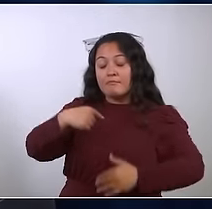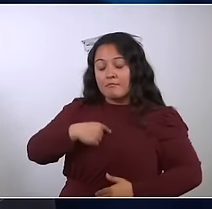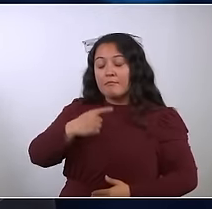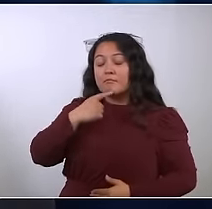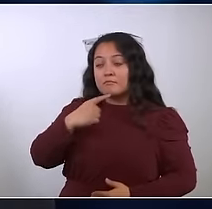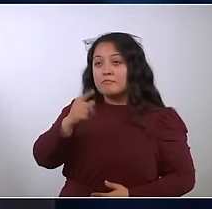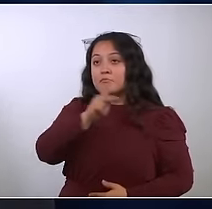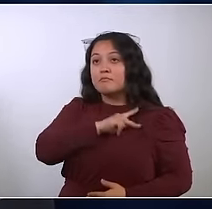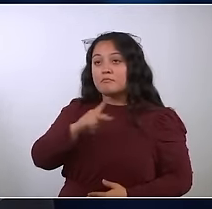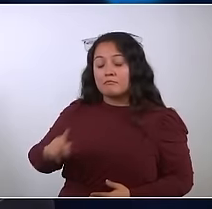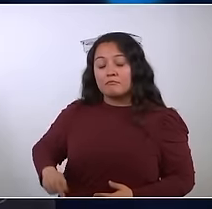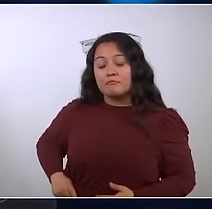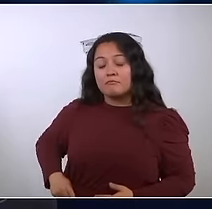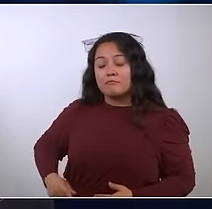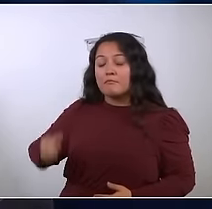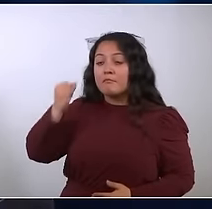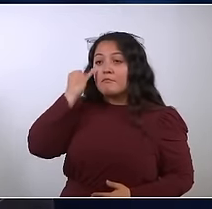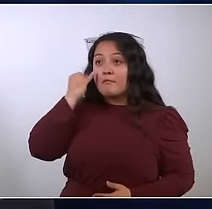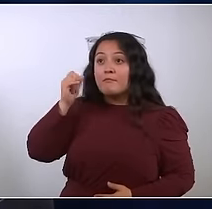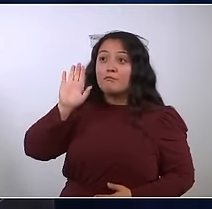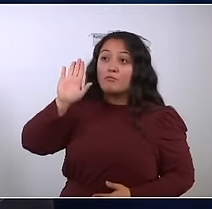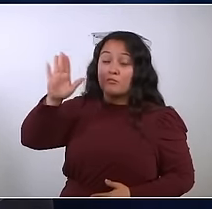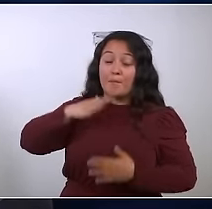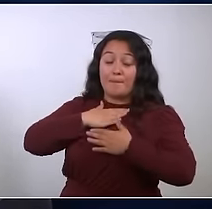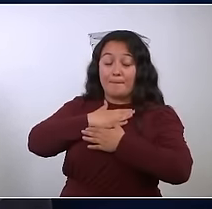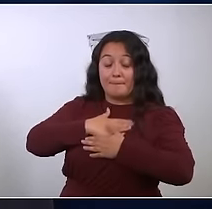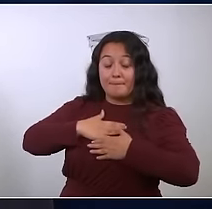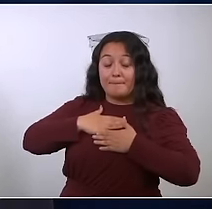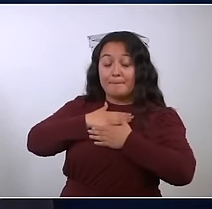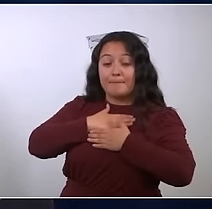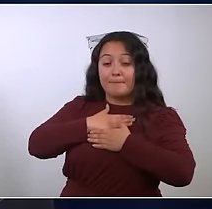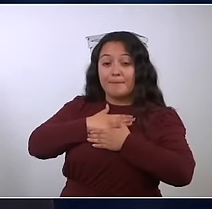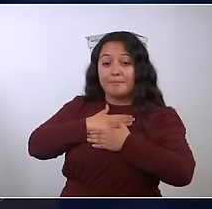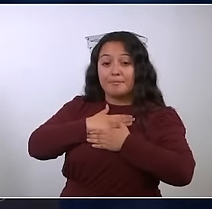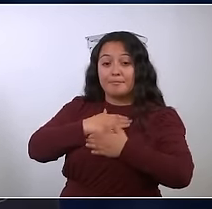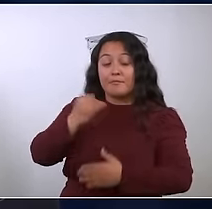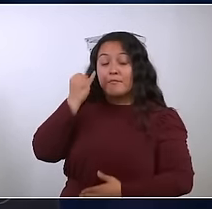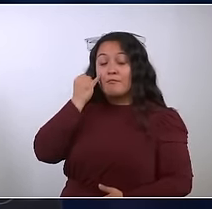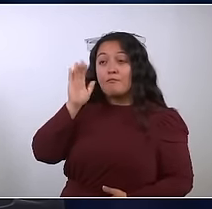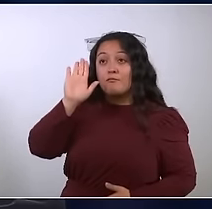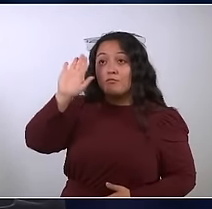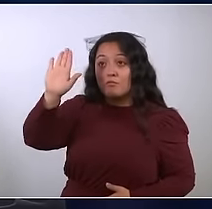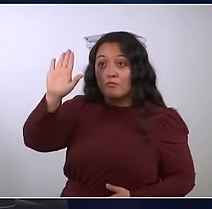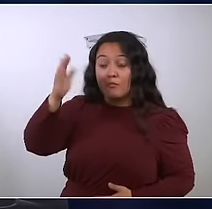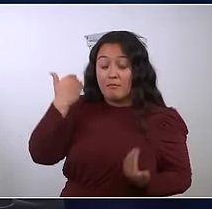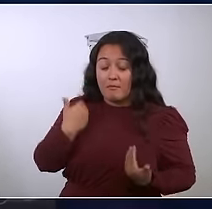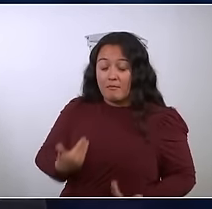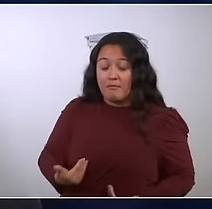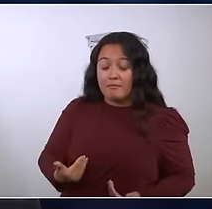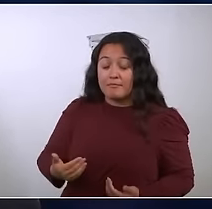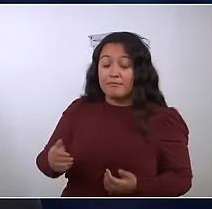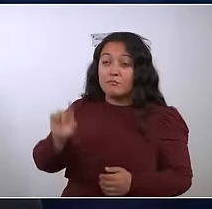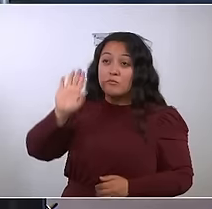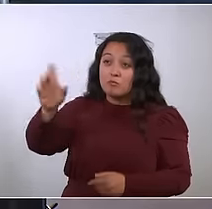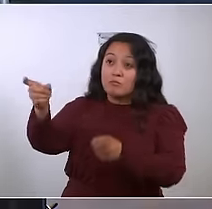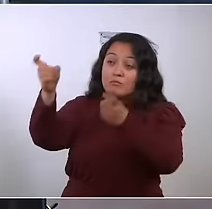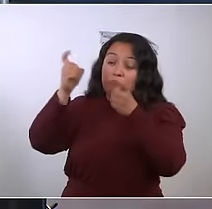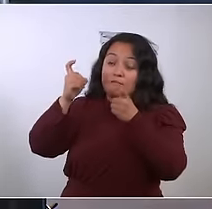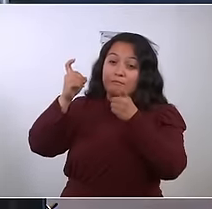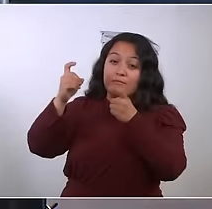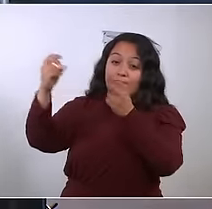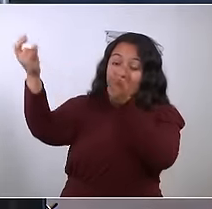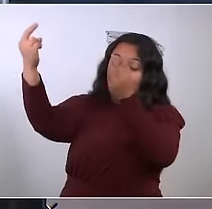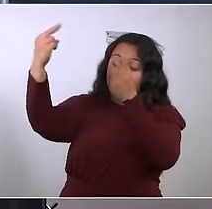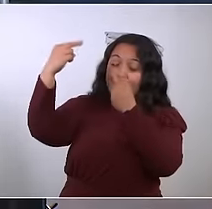Y dije al rey. If it pleases the king, si le place al rey, and if your servant has found favor in sight, si tu siervo haya